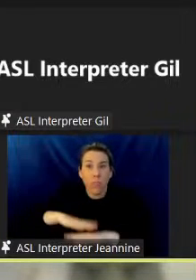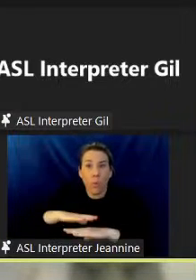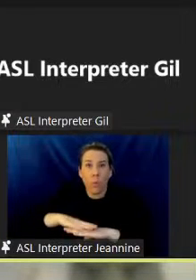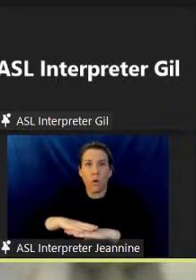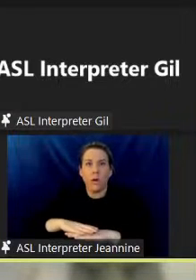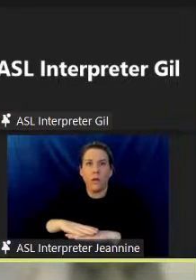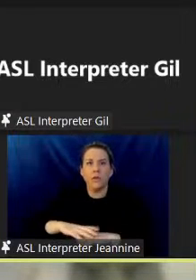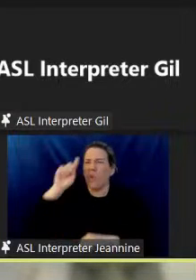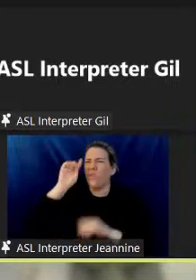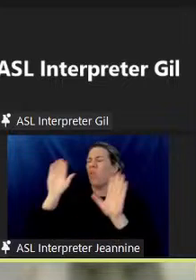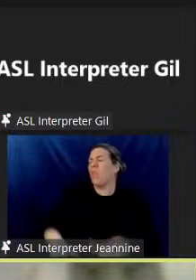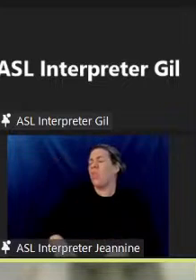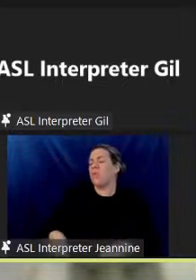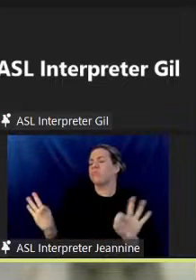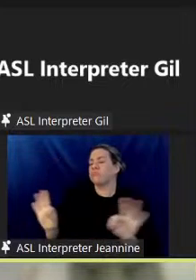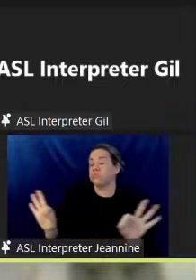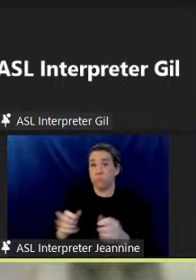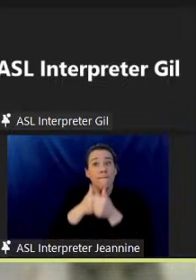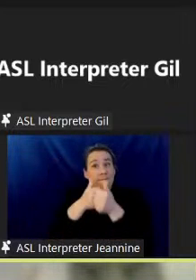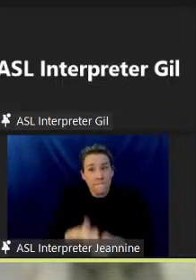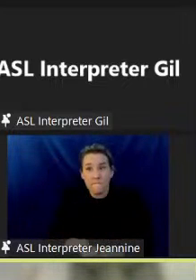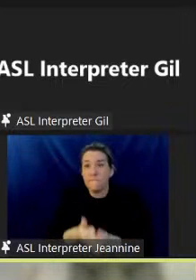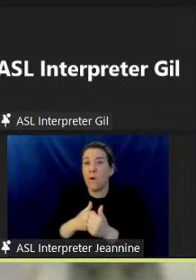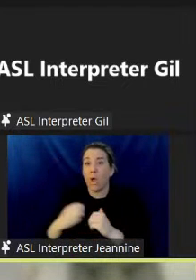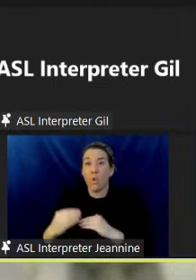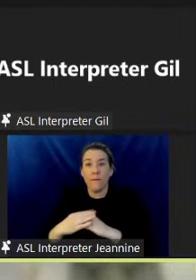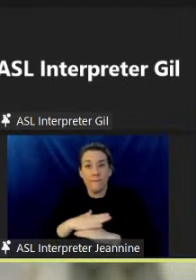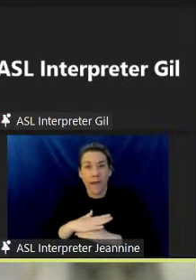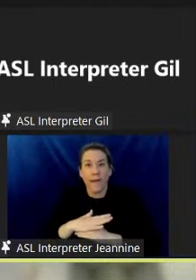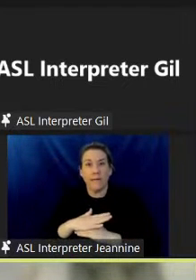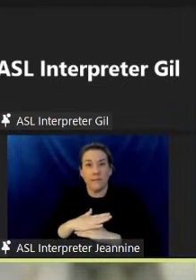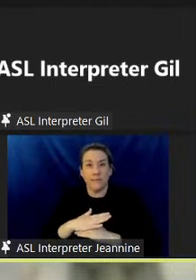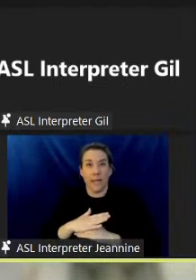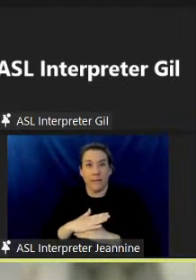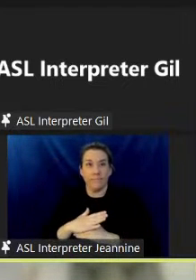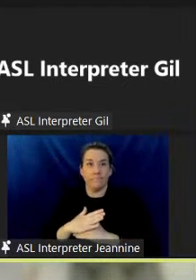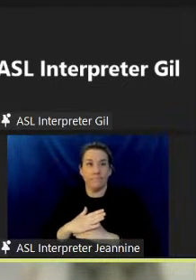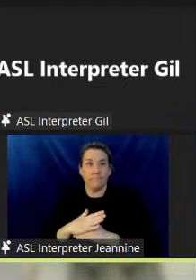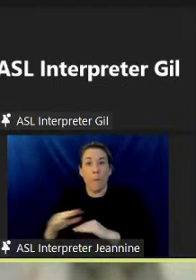Follow advice and get to higher areas.